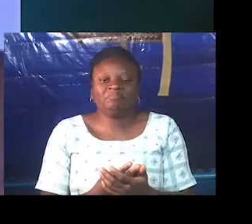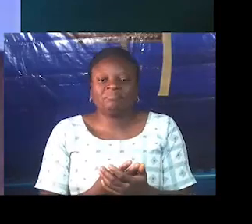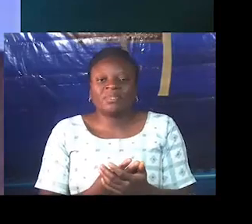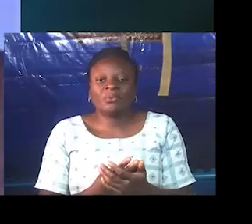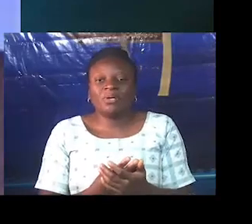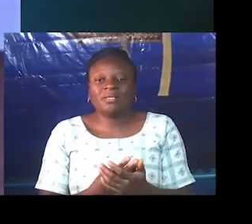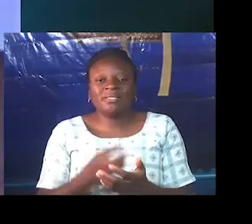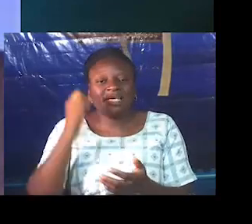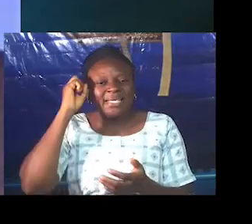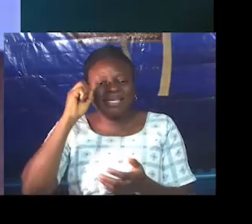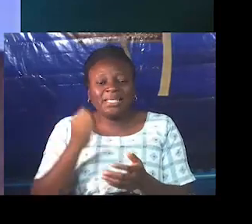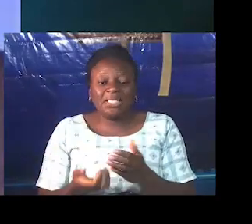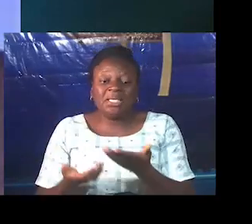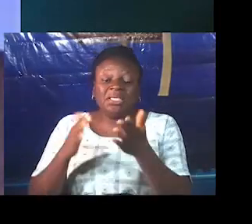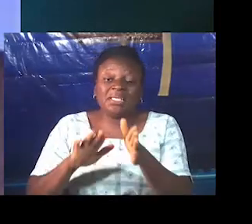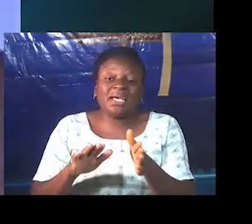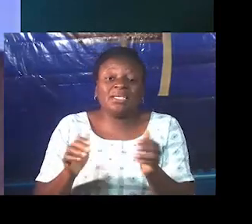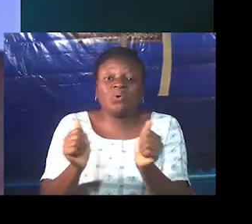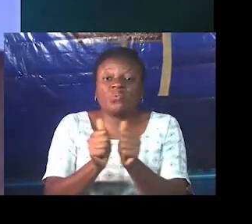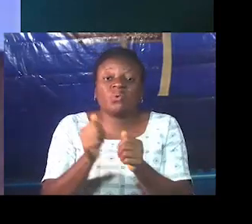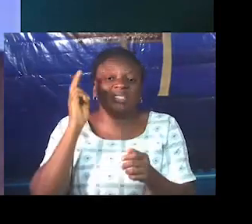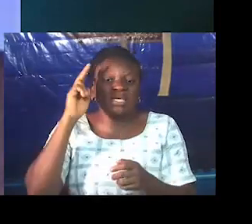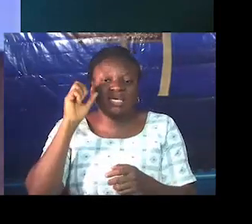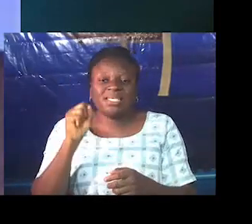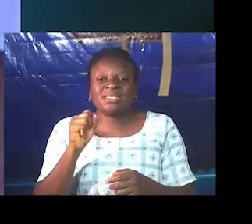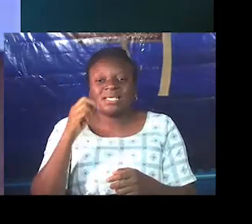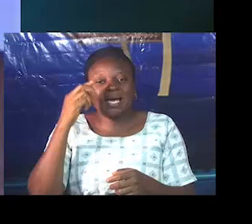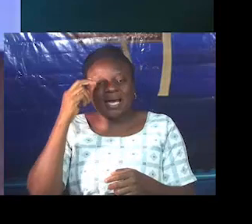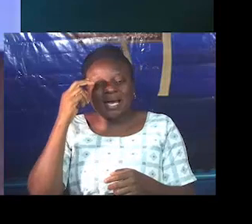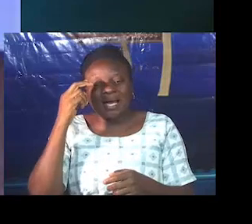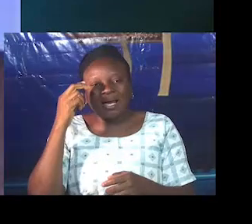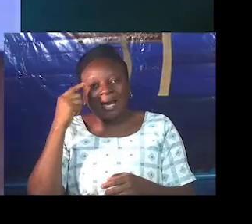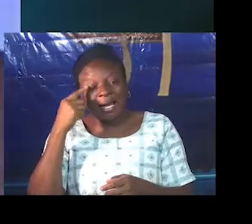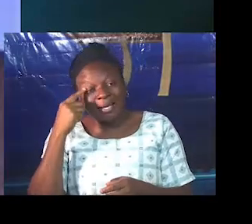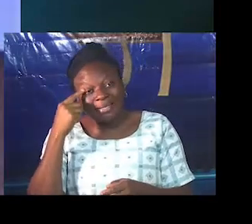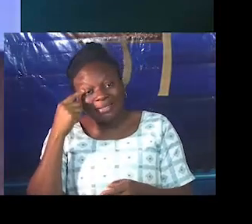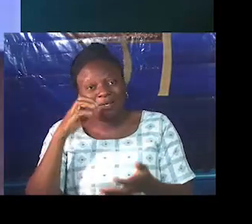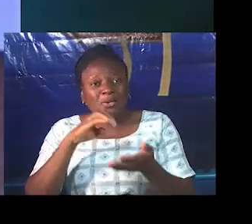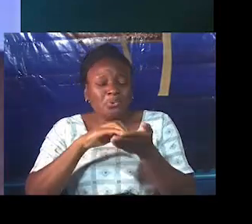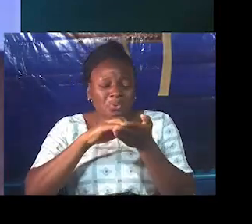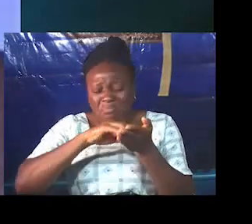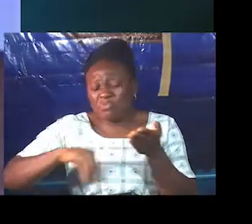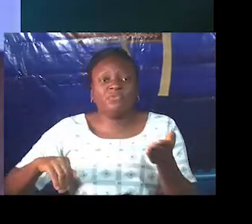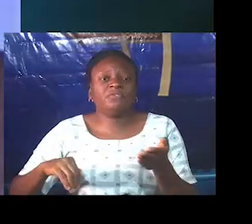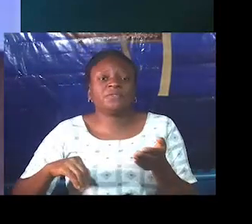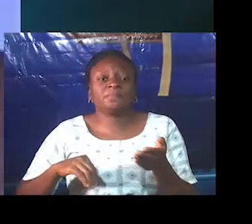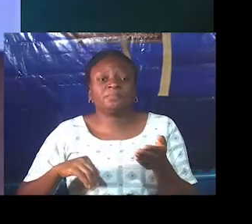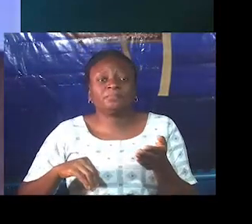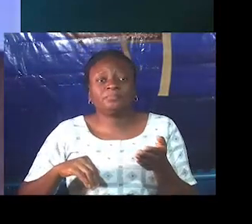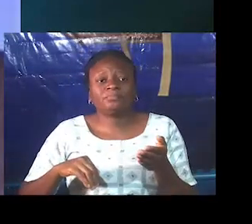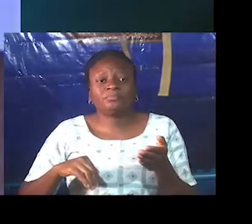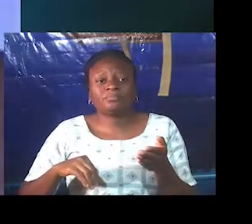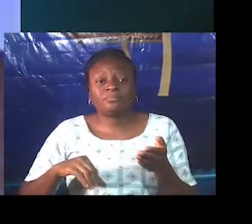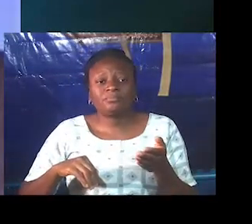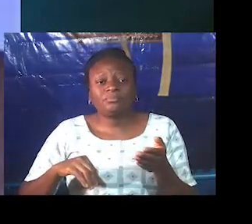Because you are infatuated with a man who has not found his bearing with God. Why will you want